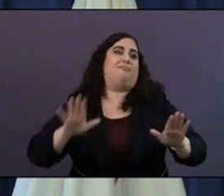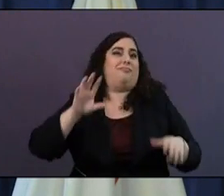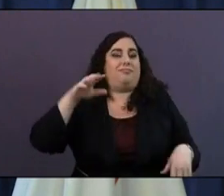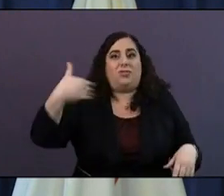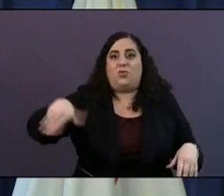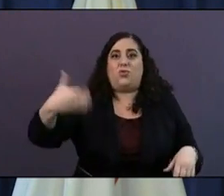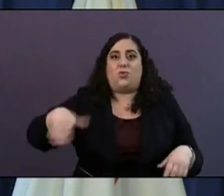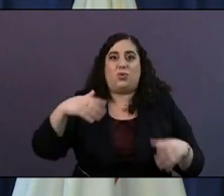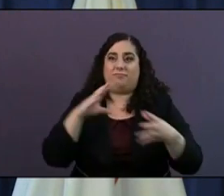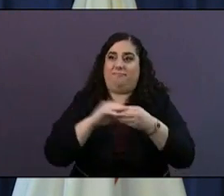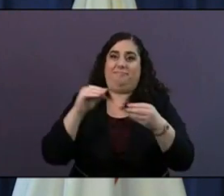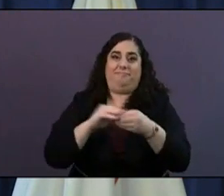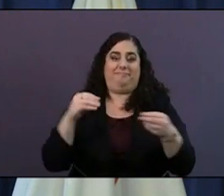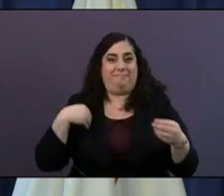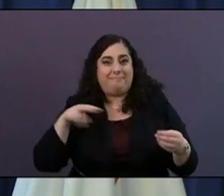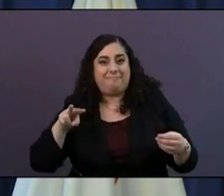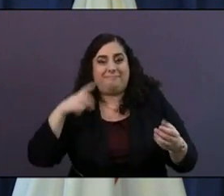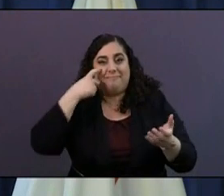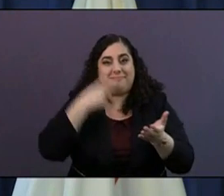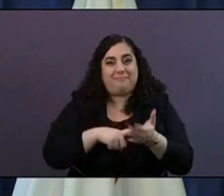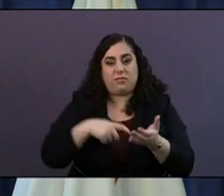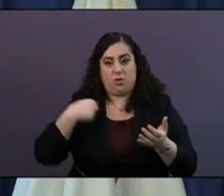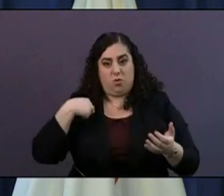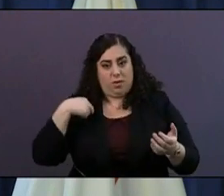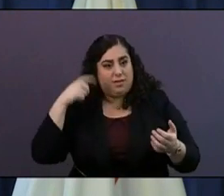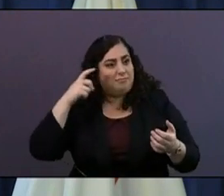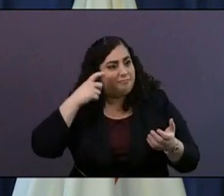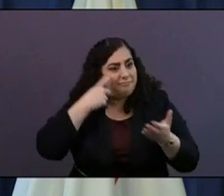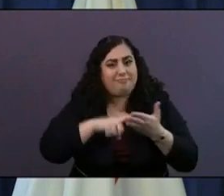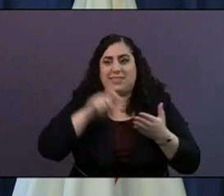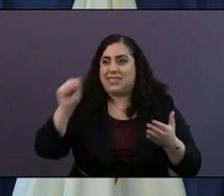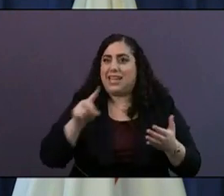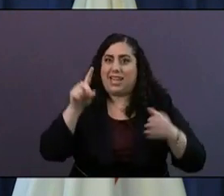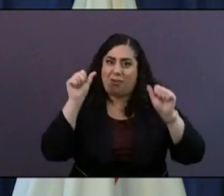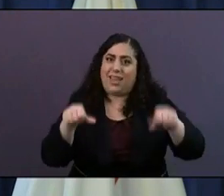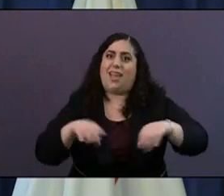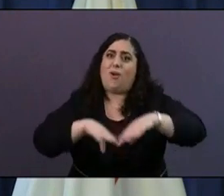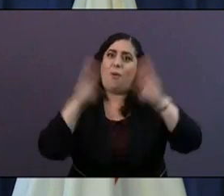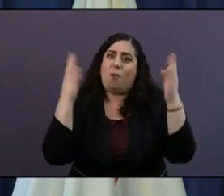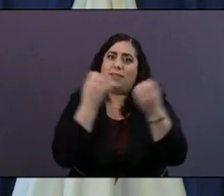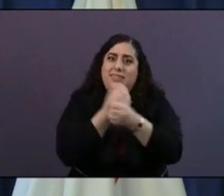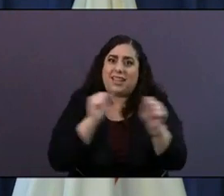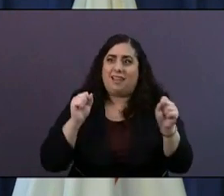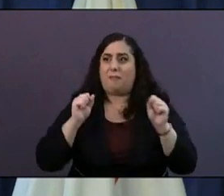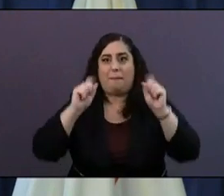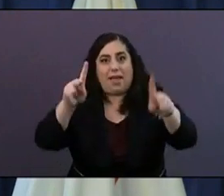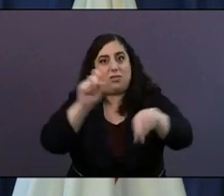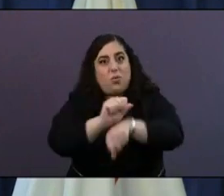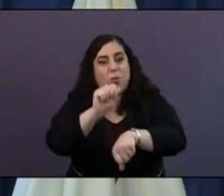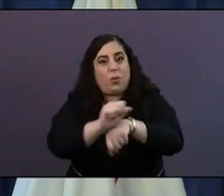about all I can say. We just need to get San Diego back open and back to work. Thank you.